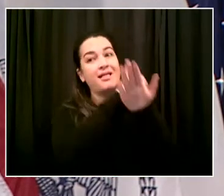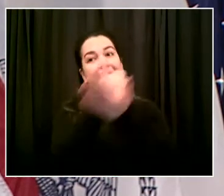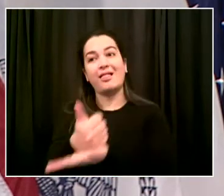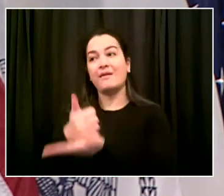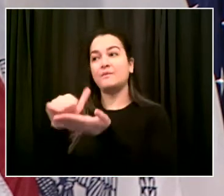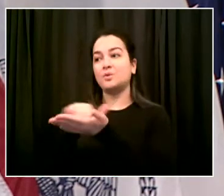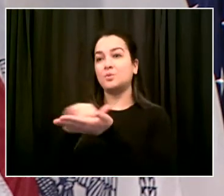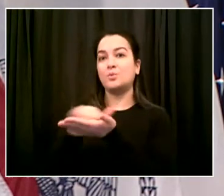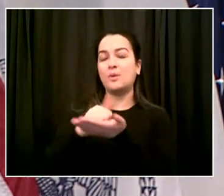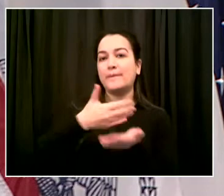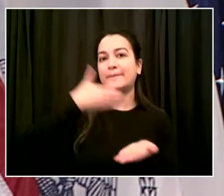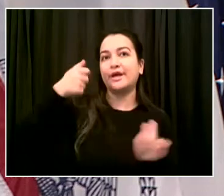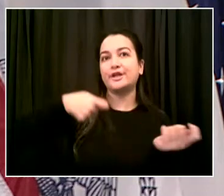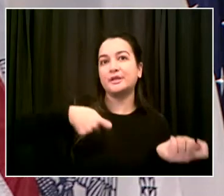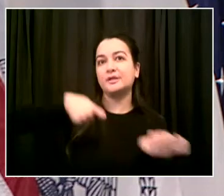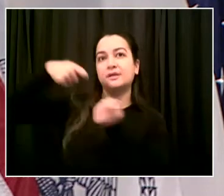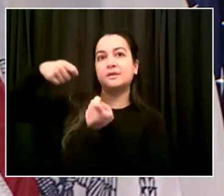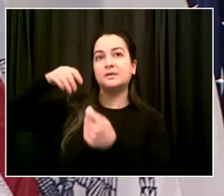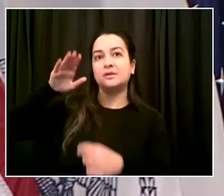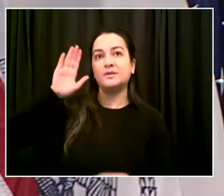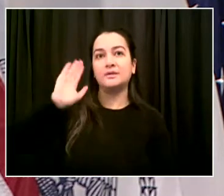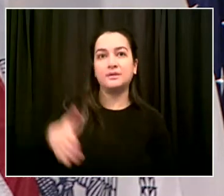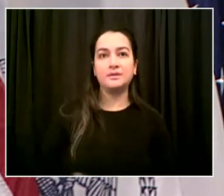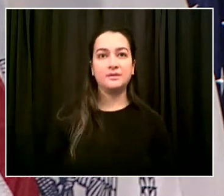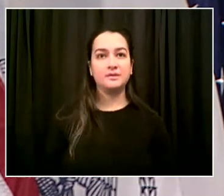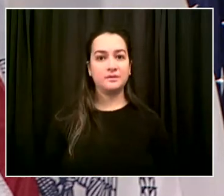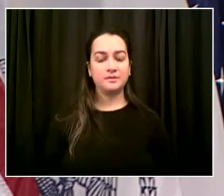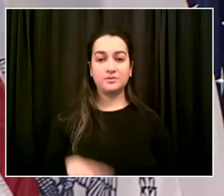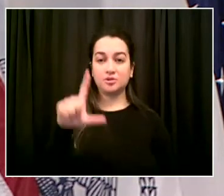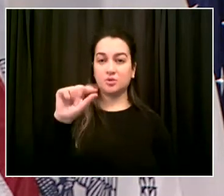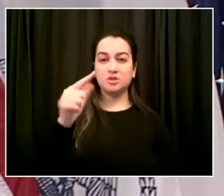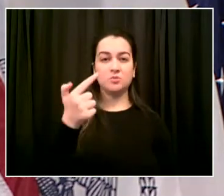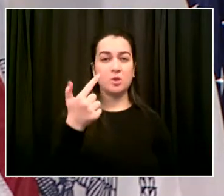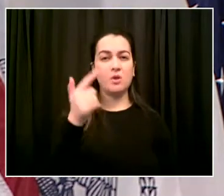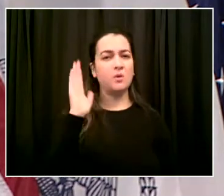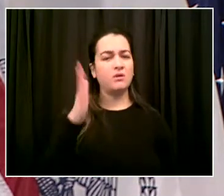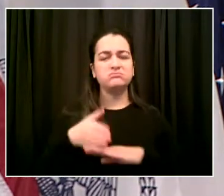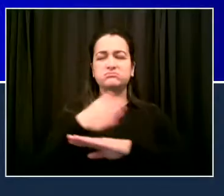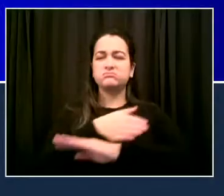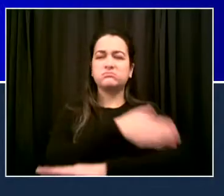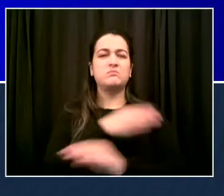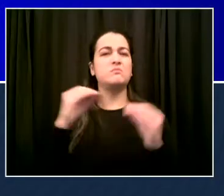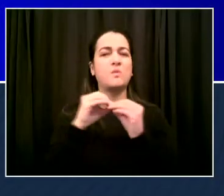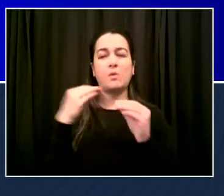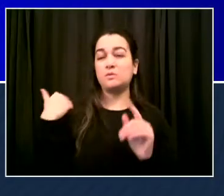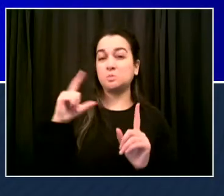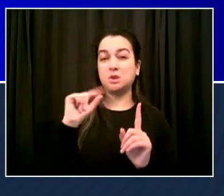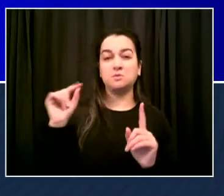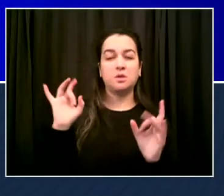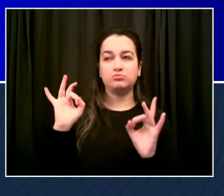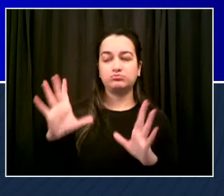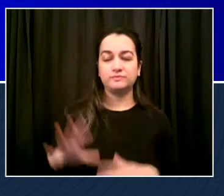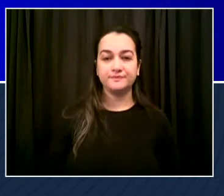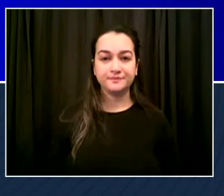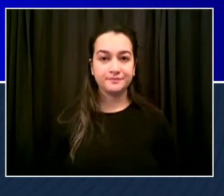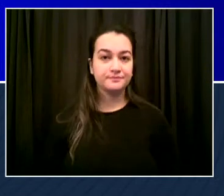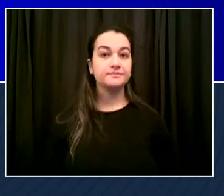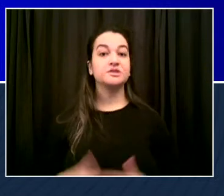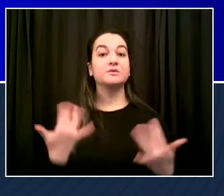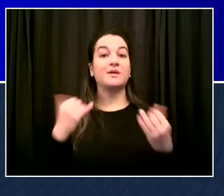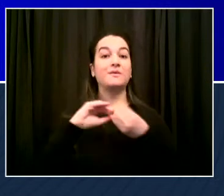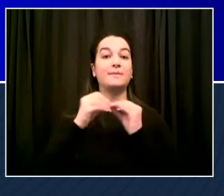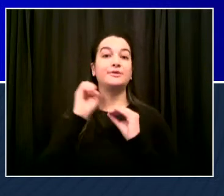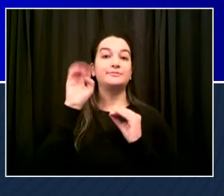for all of us. Now, let me turn to our indicators, and I'm going to say as we go through them that I want to